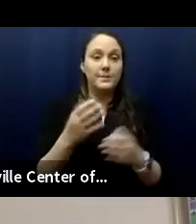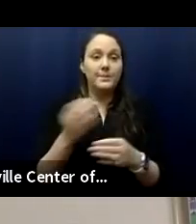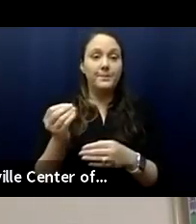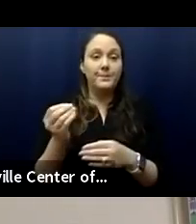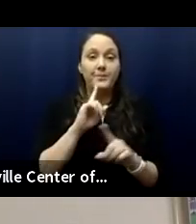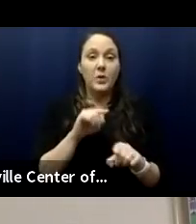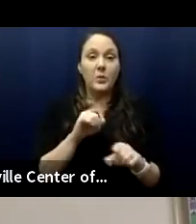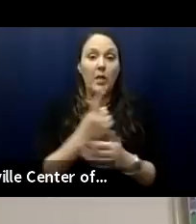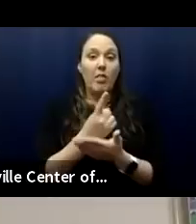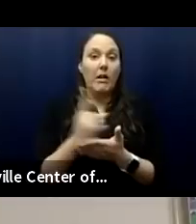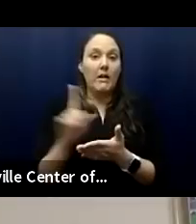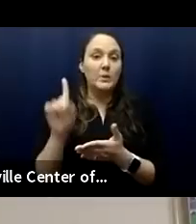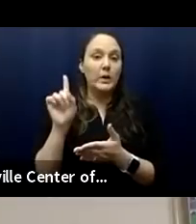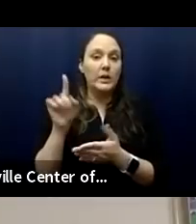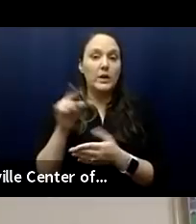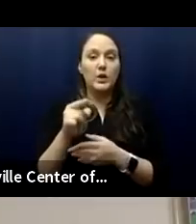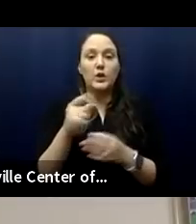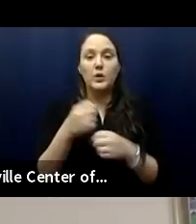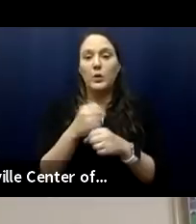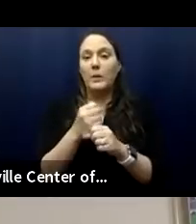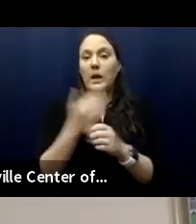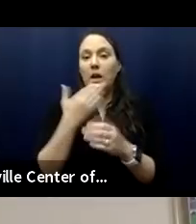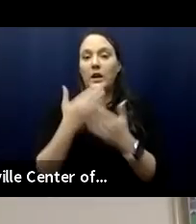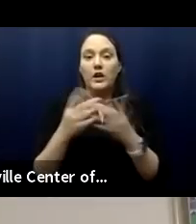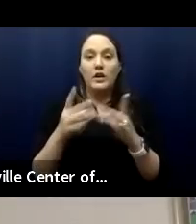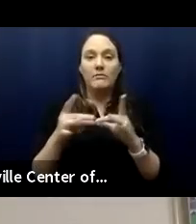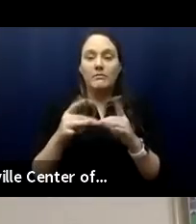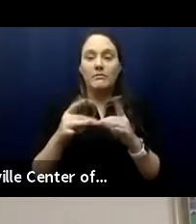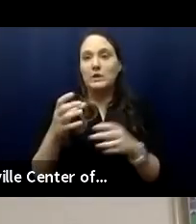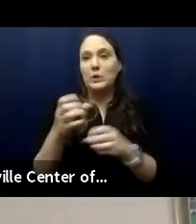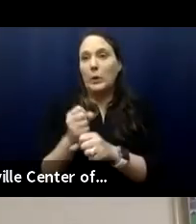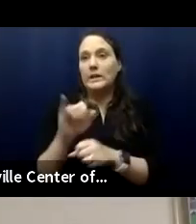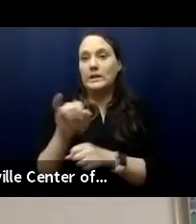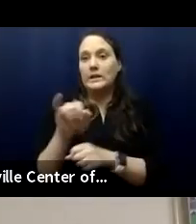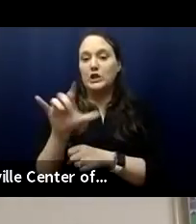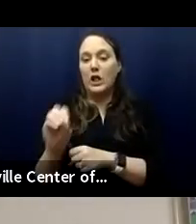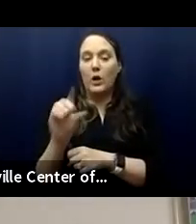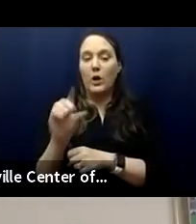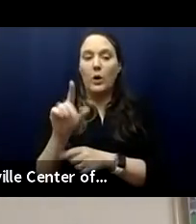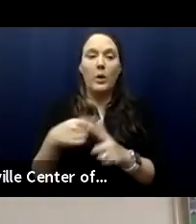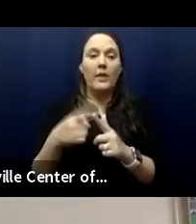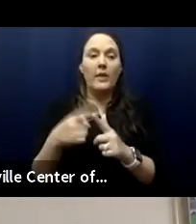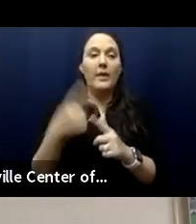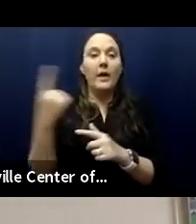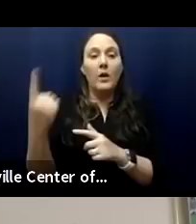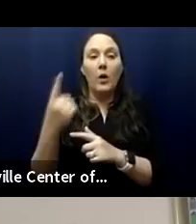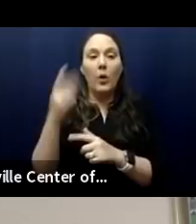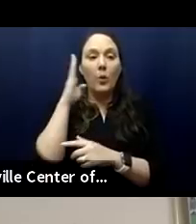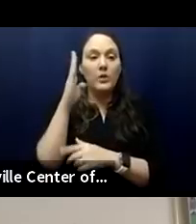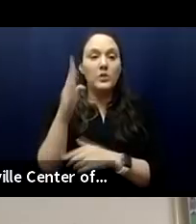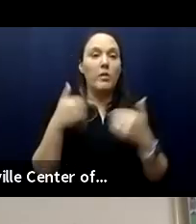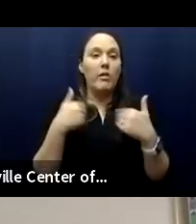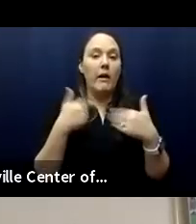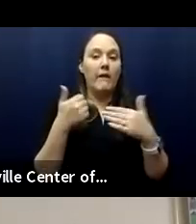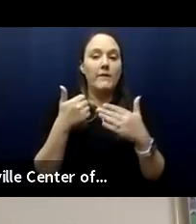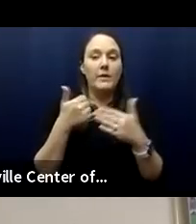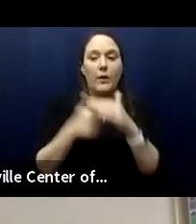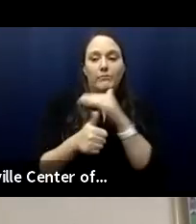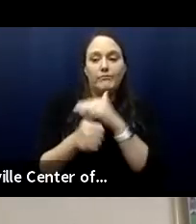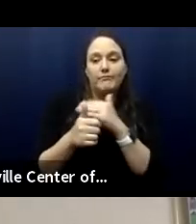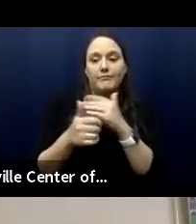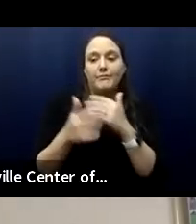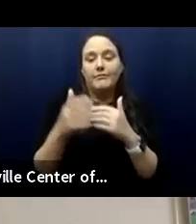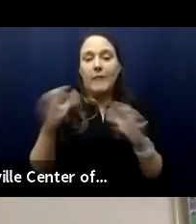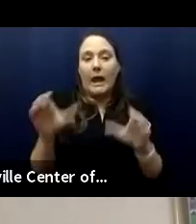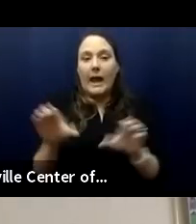last week, you made a great analogy about, squeezing the Jello, and then, there's always going to be some underground activity. That's true. I